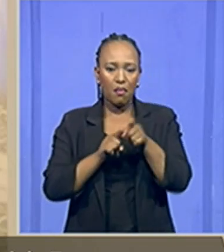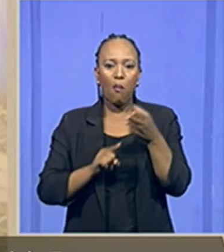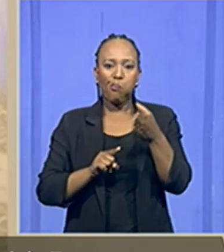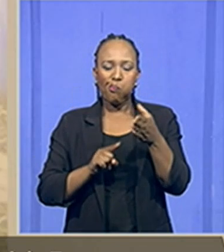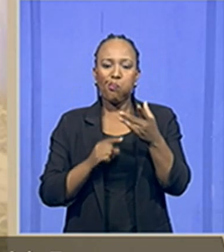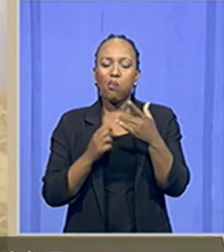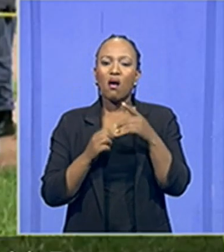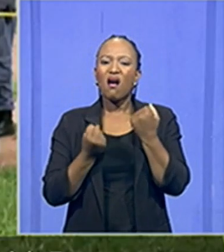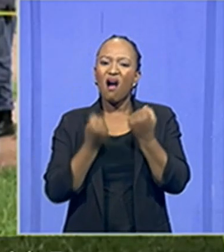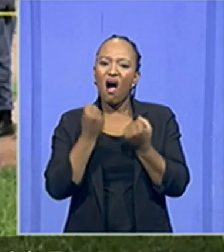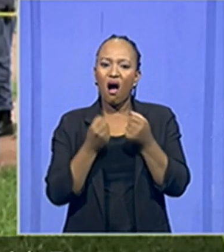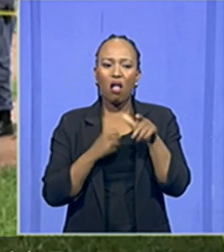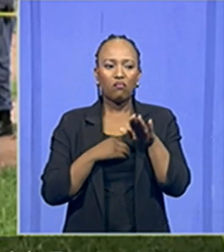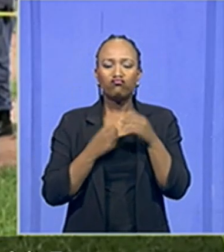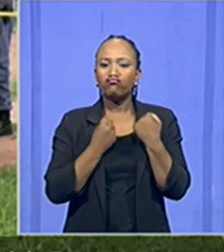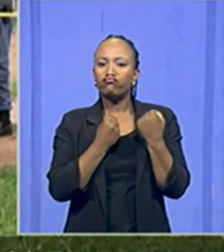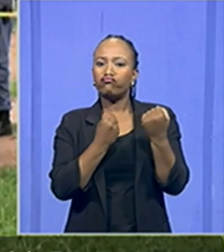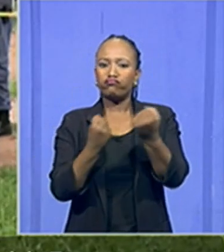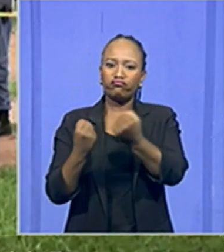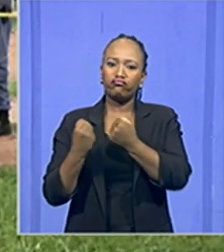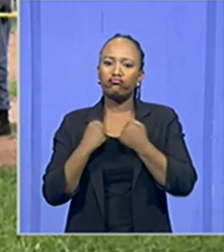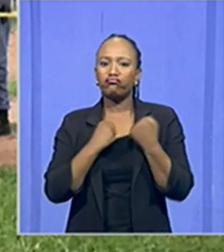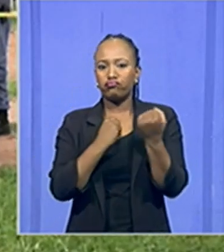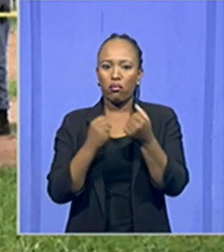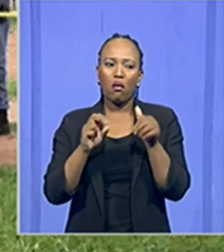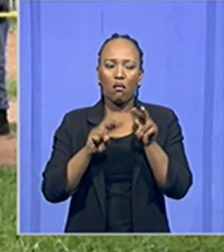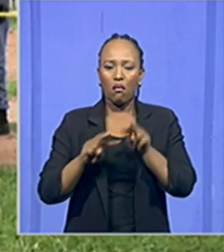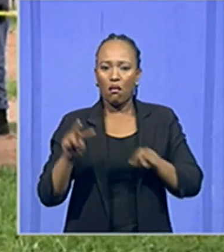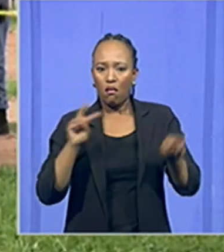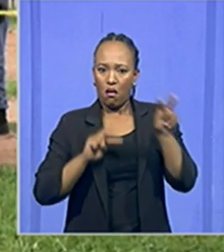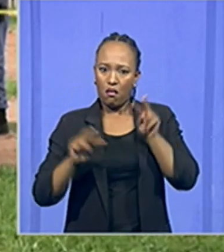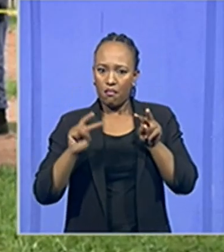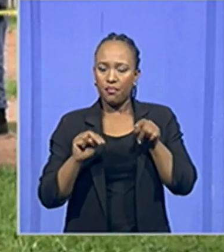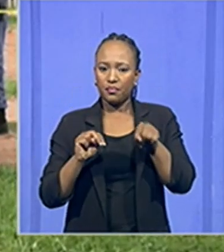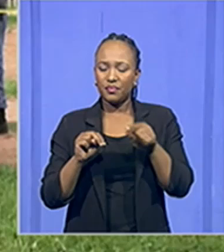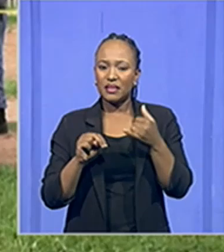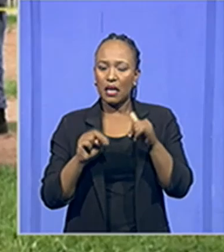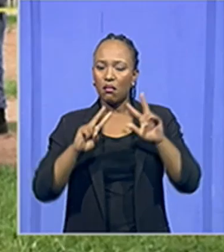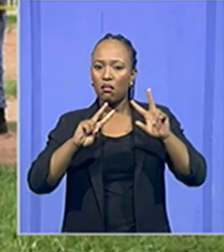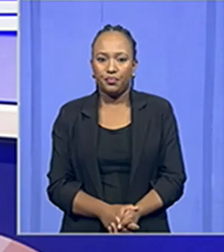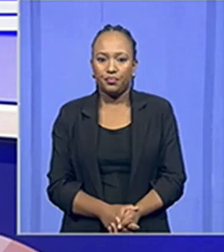patrol more often at night. Maphodisa a sa le lesolong la go lota mehlala ya bagononelwa.